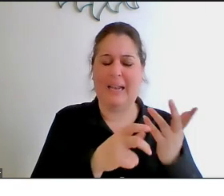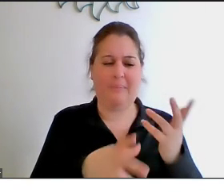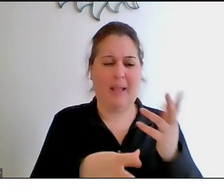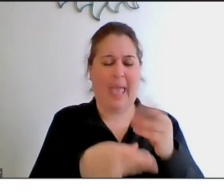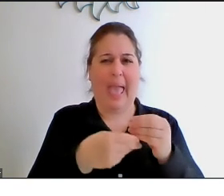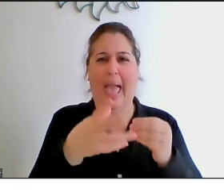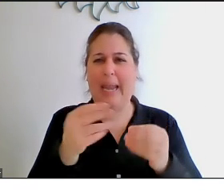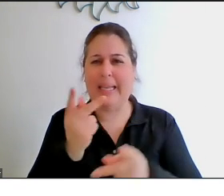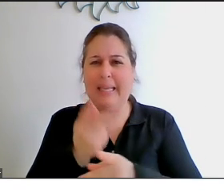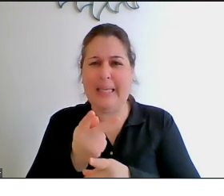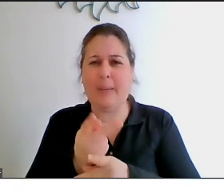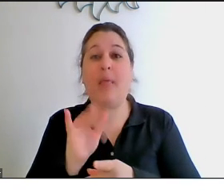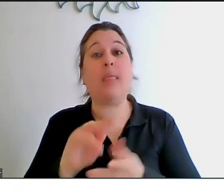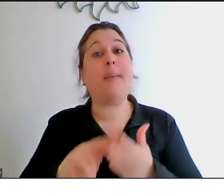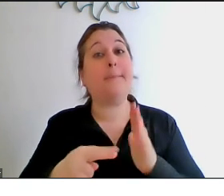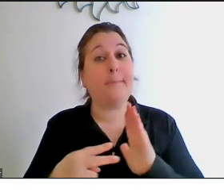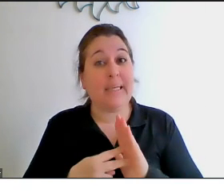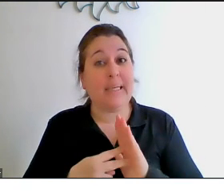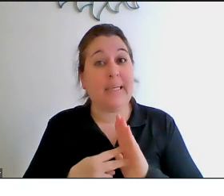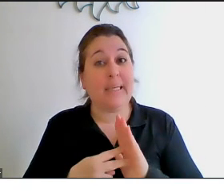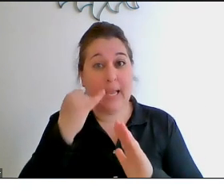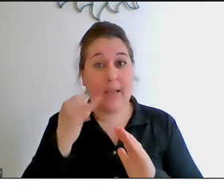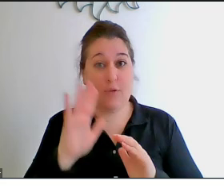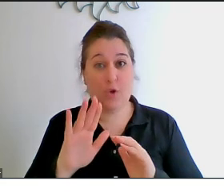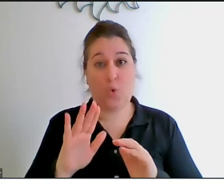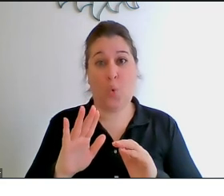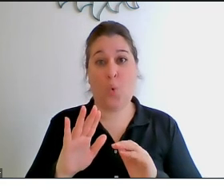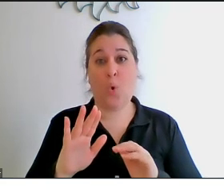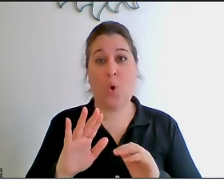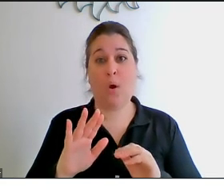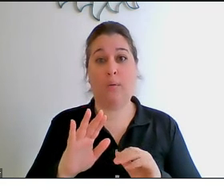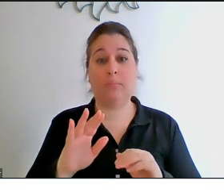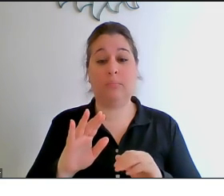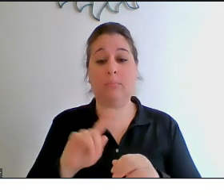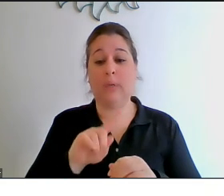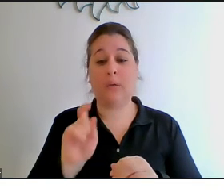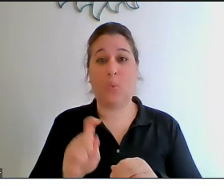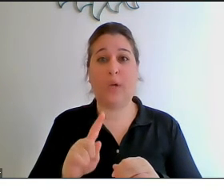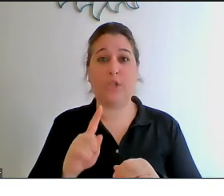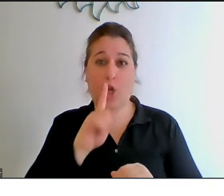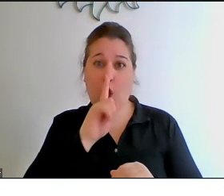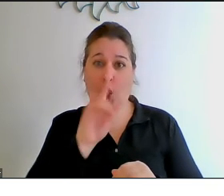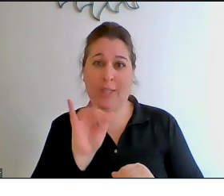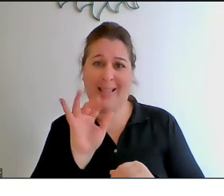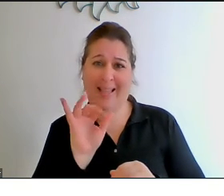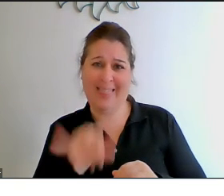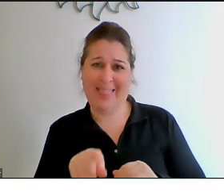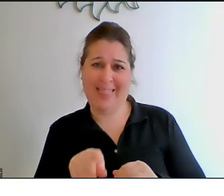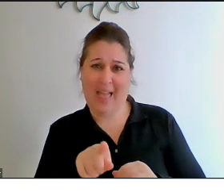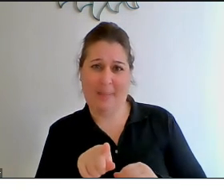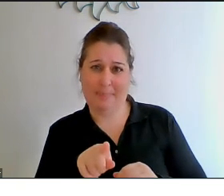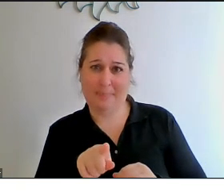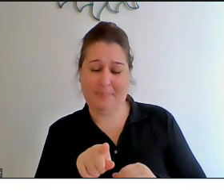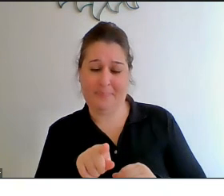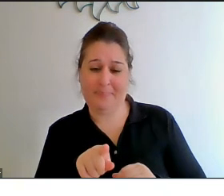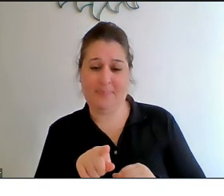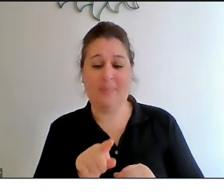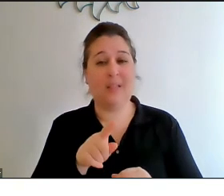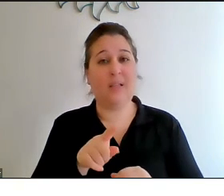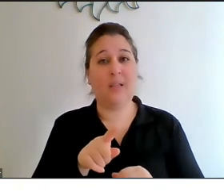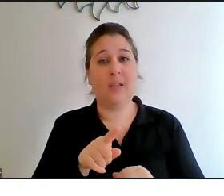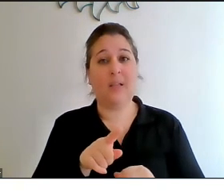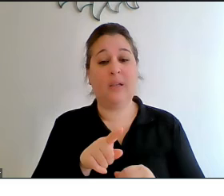same sign, add and keep. That's referring to problems that look like this. They have the same sign. They're